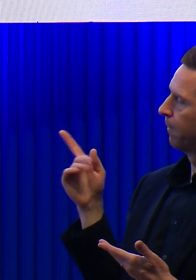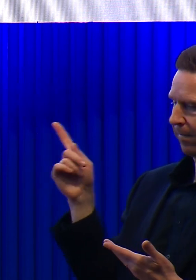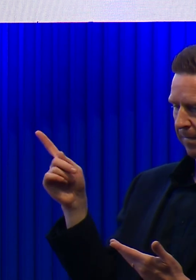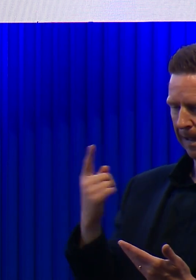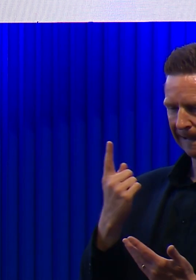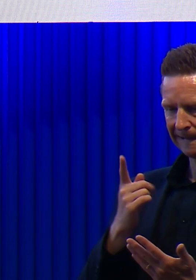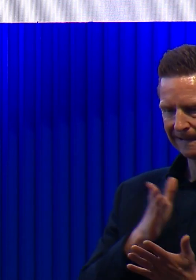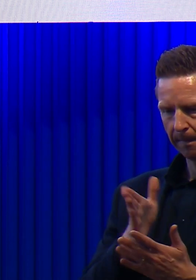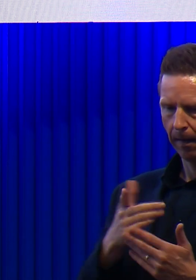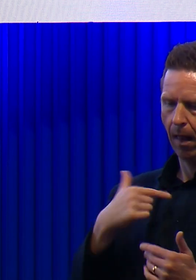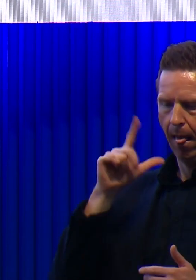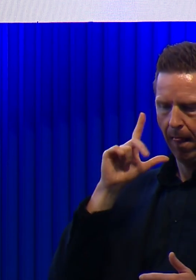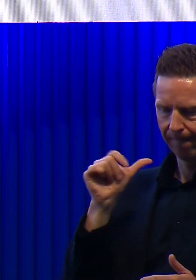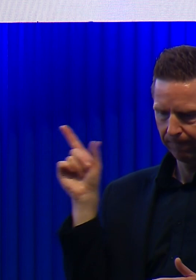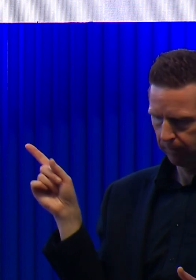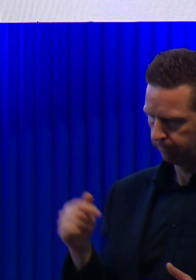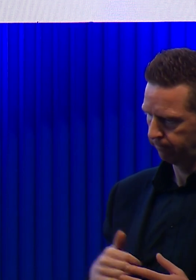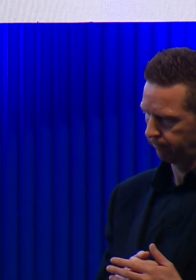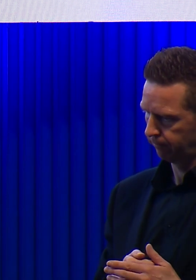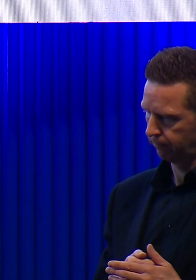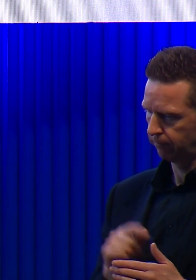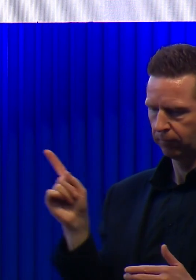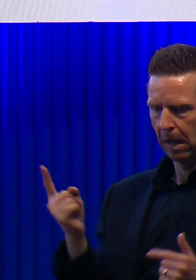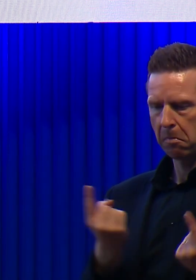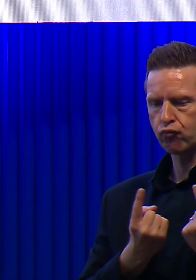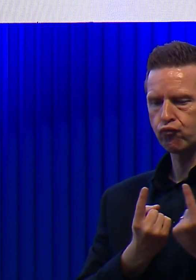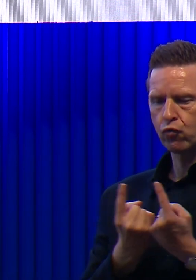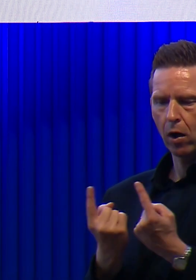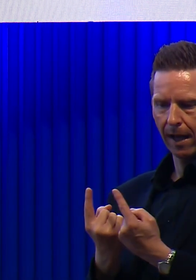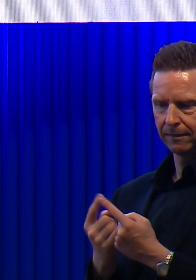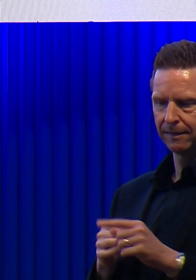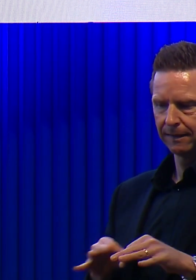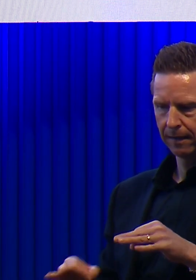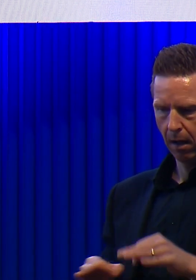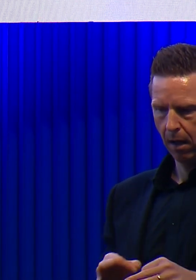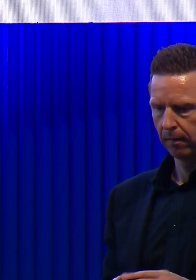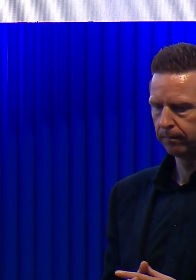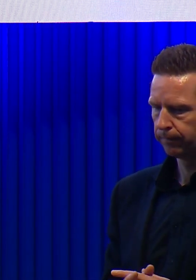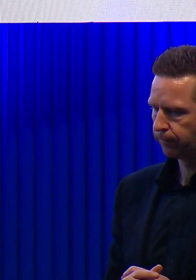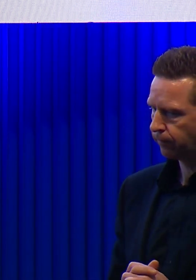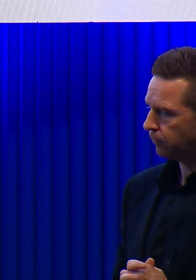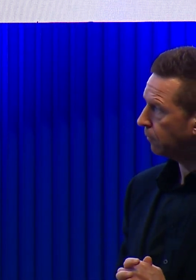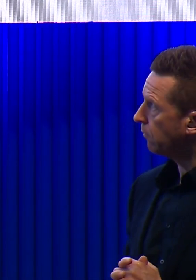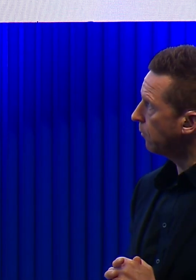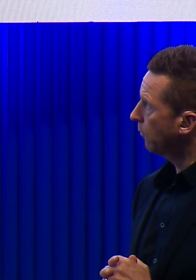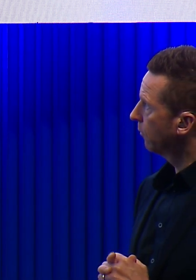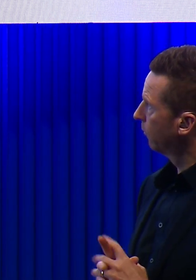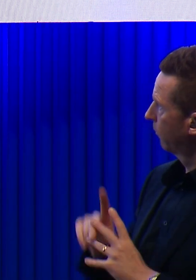organization is giving to the users. So are they reframing the problem, as in,